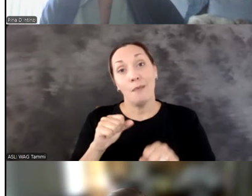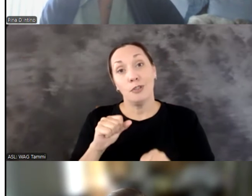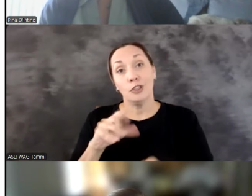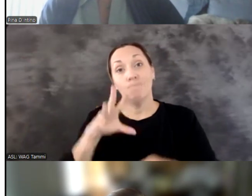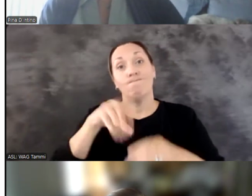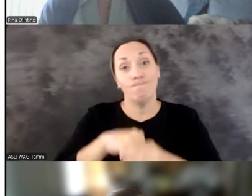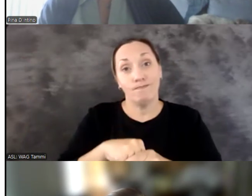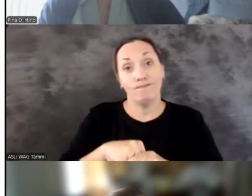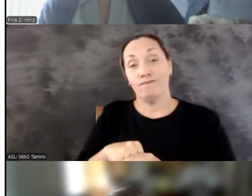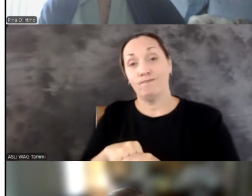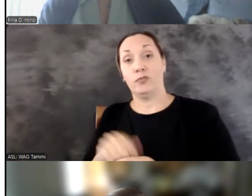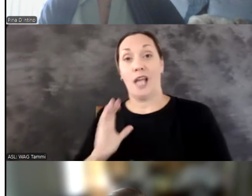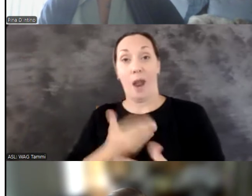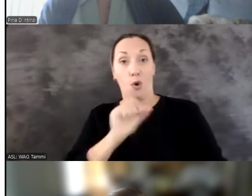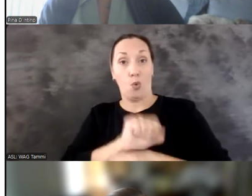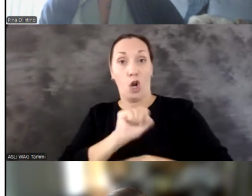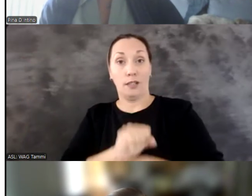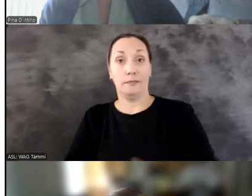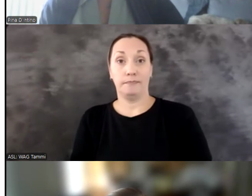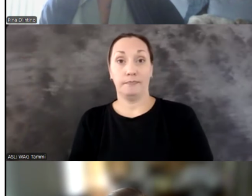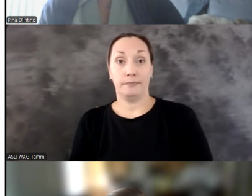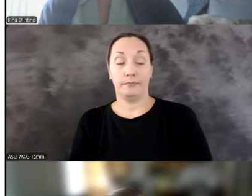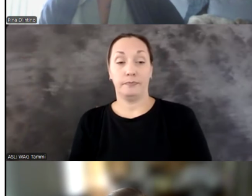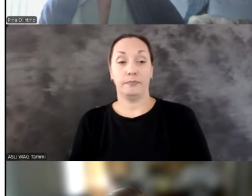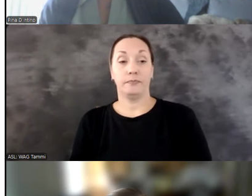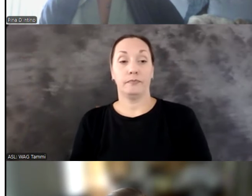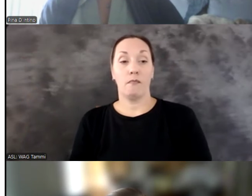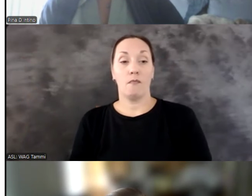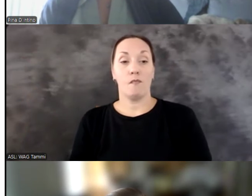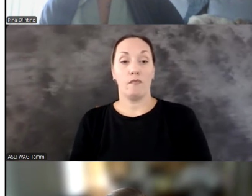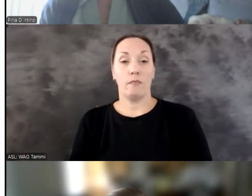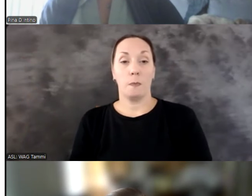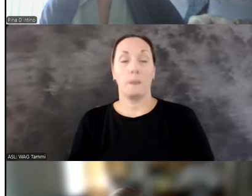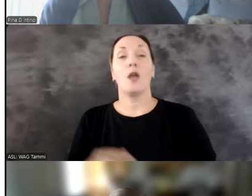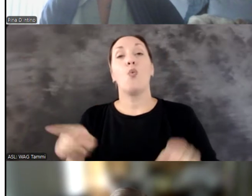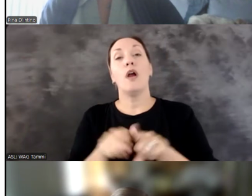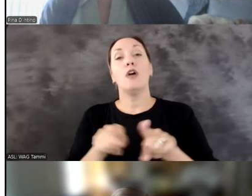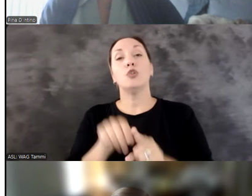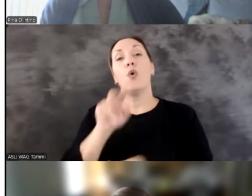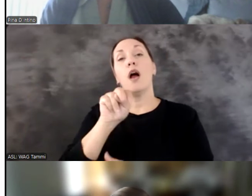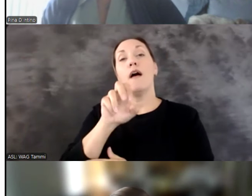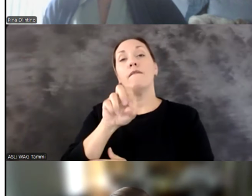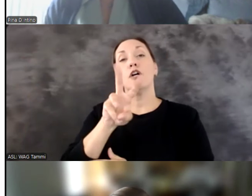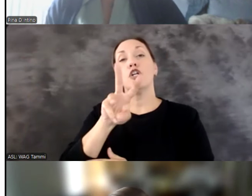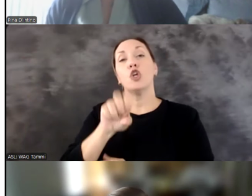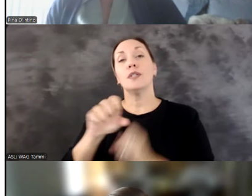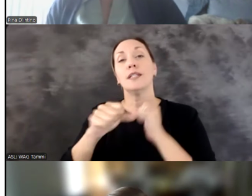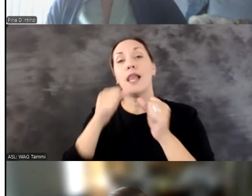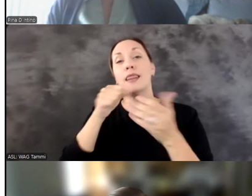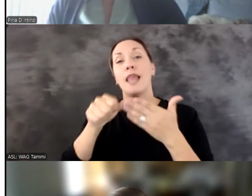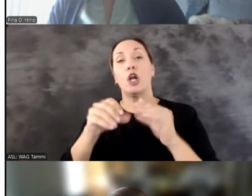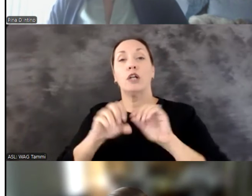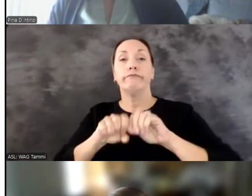our work. We also do have a newsletter, and we have